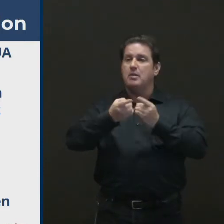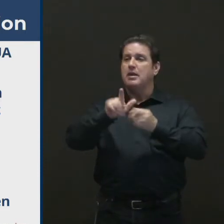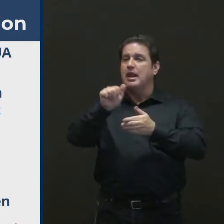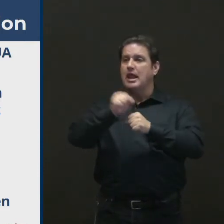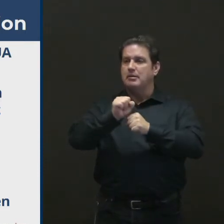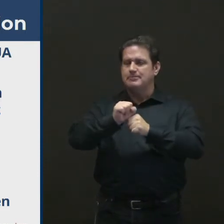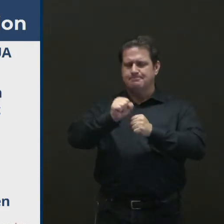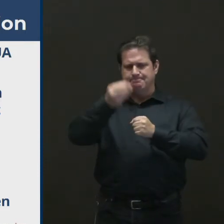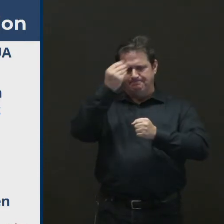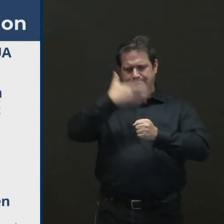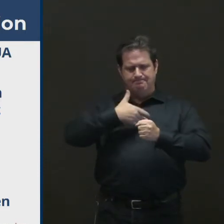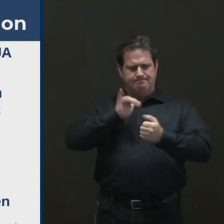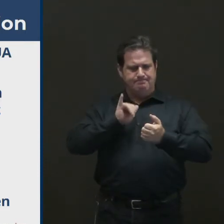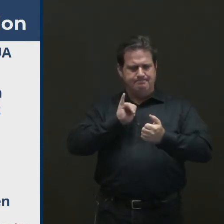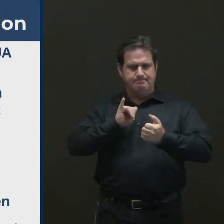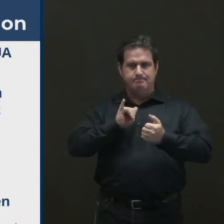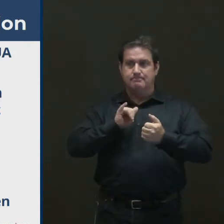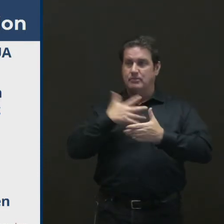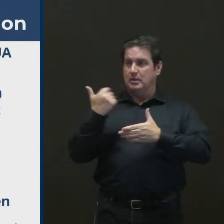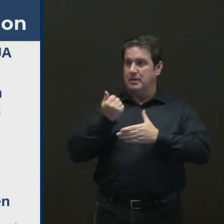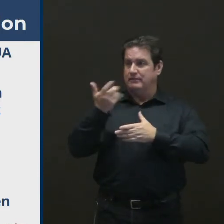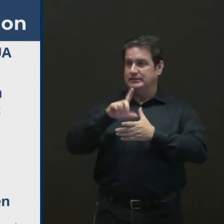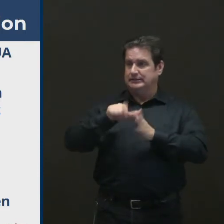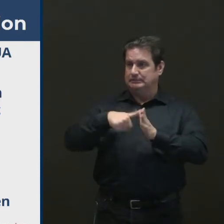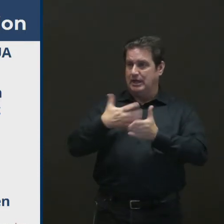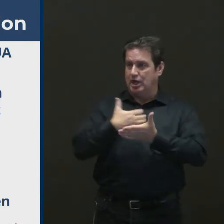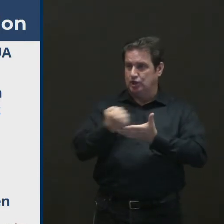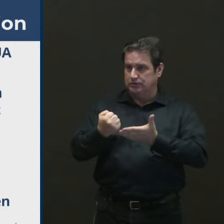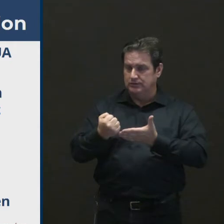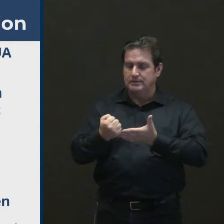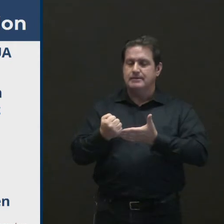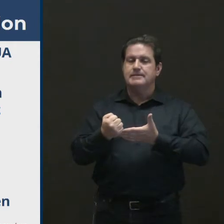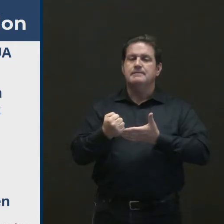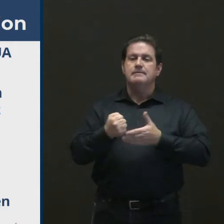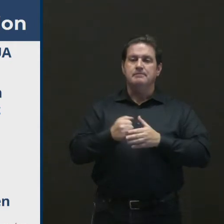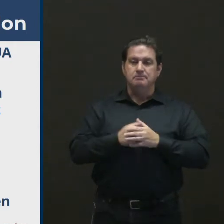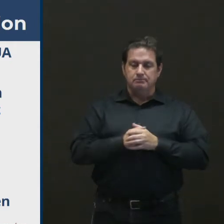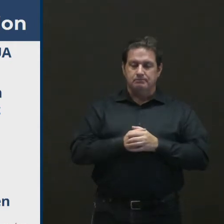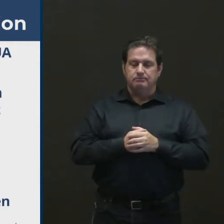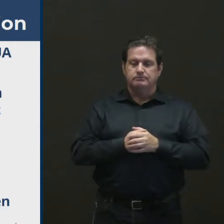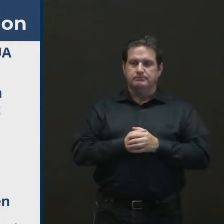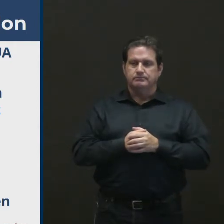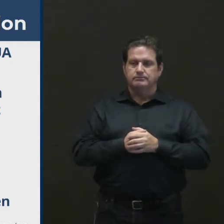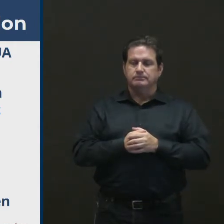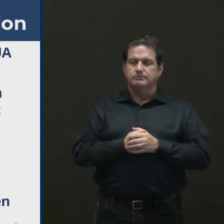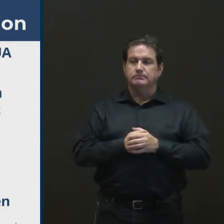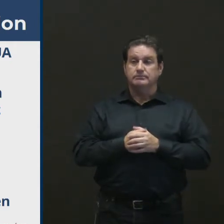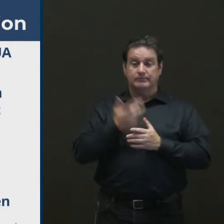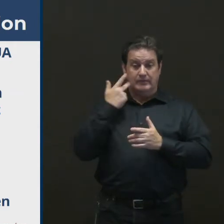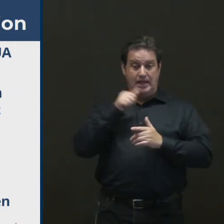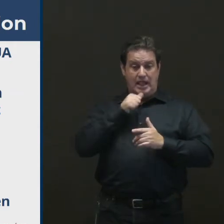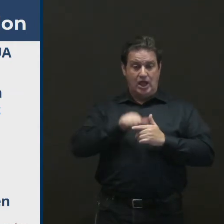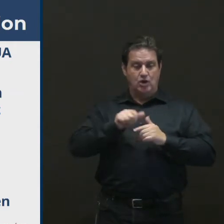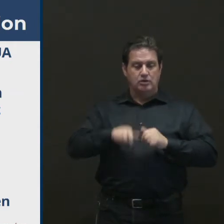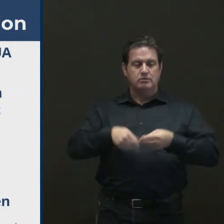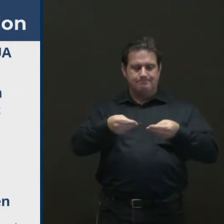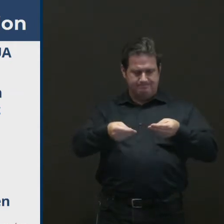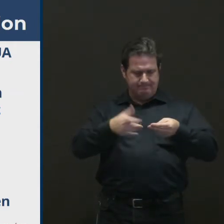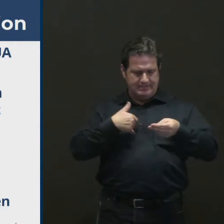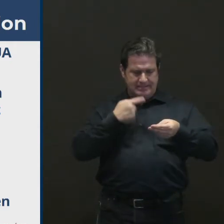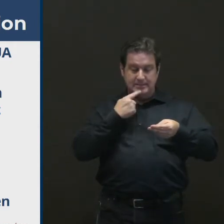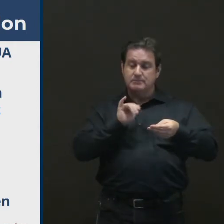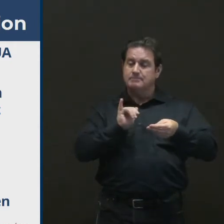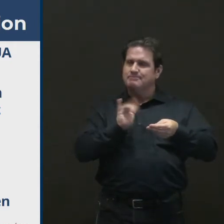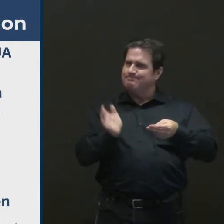alerting you to to your benefits exhaustion date. Once you receive that letter, it would